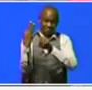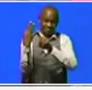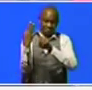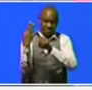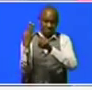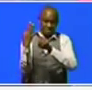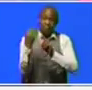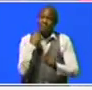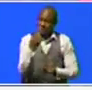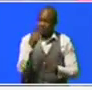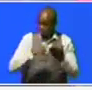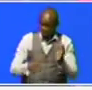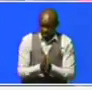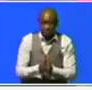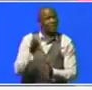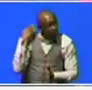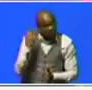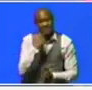three, I also said before